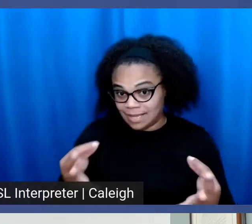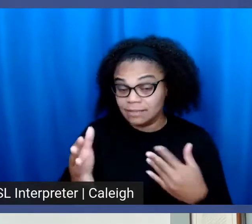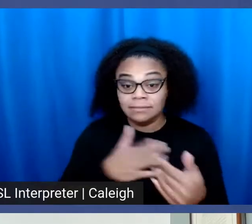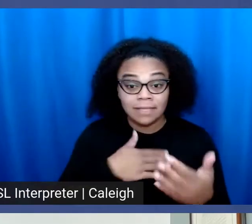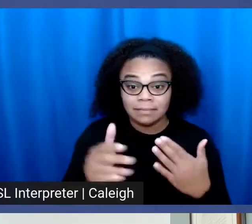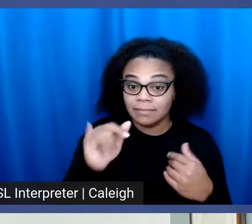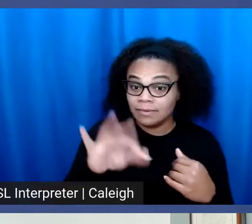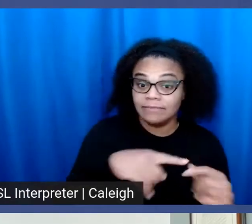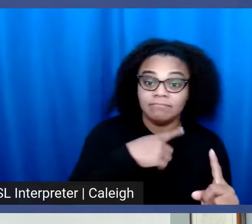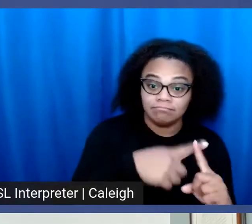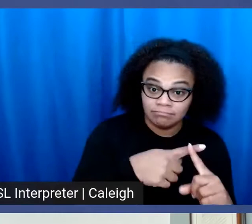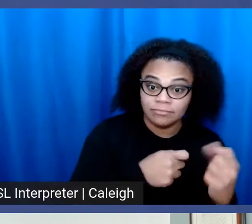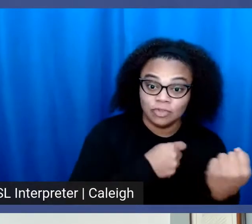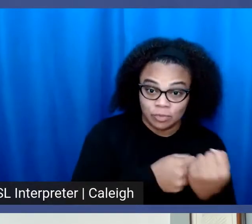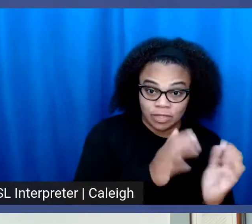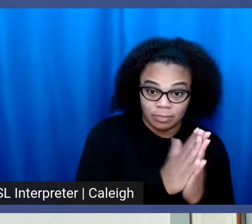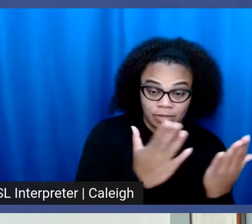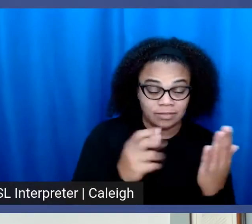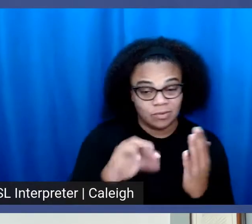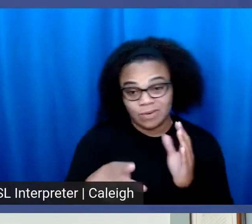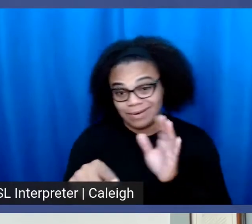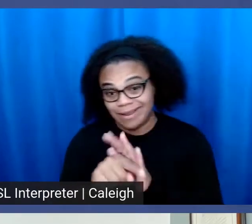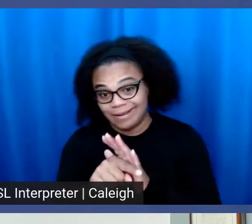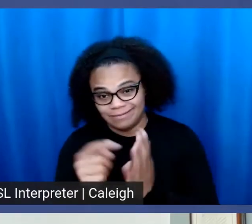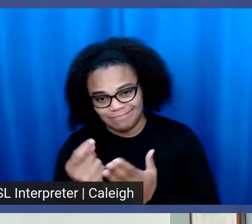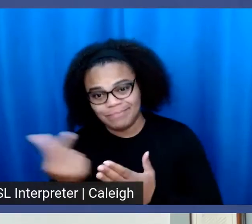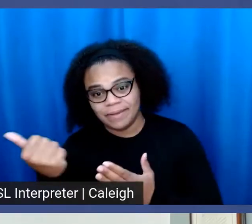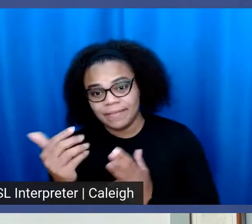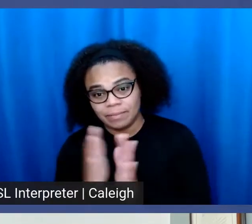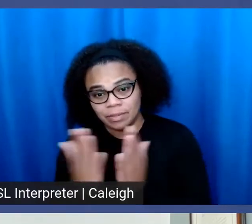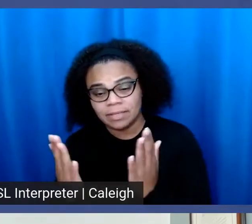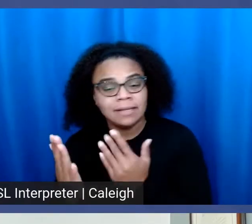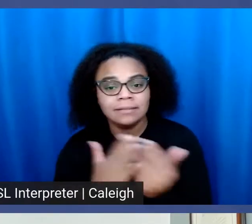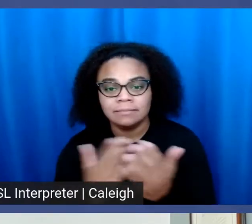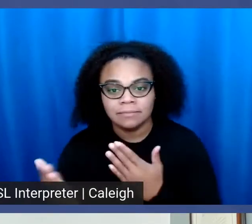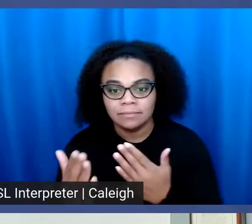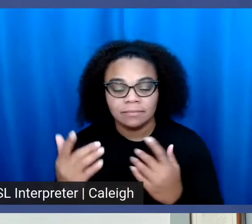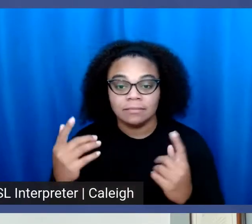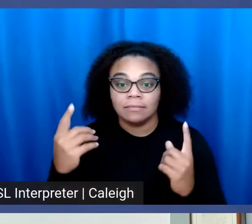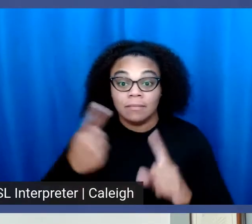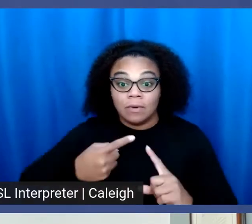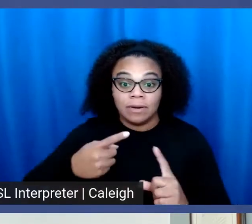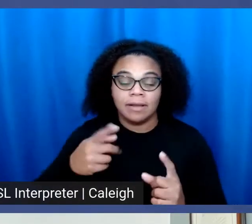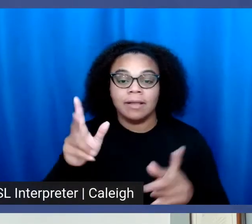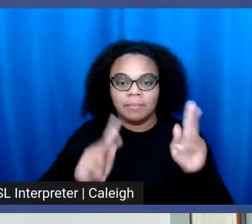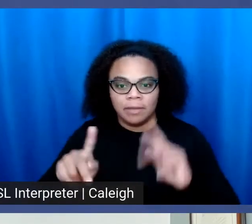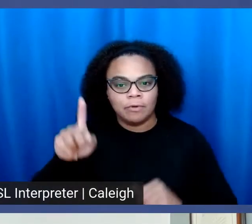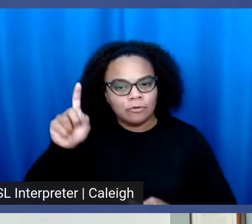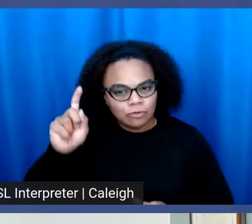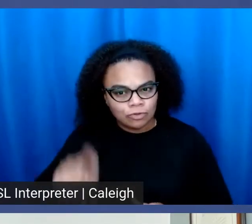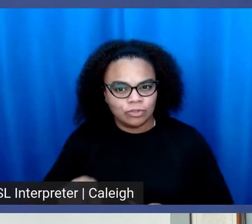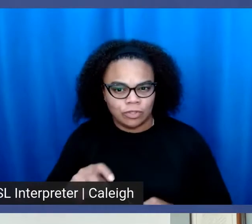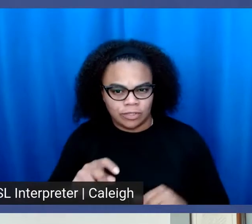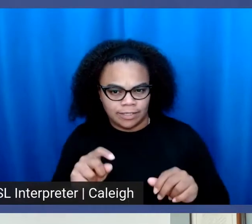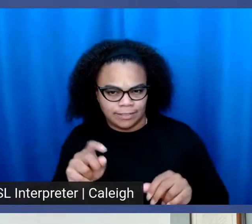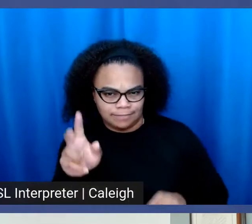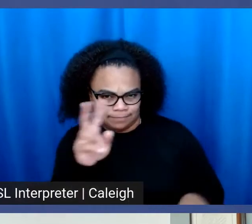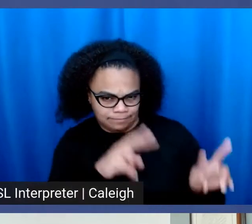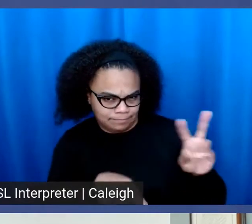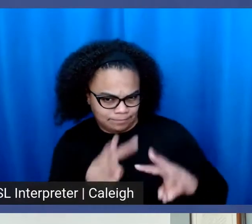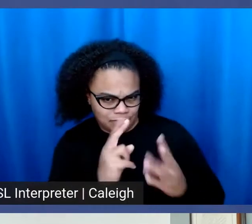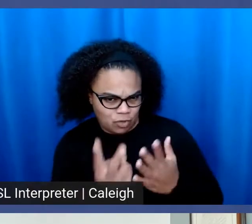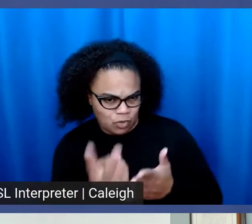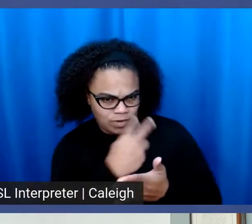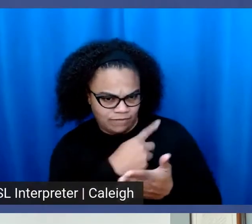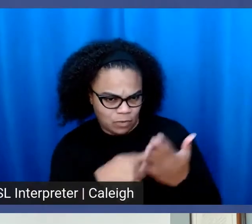for the books or negative, people should really do a very close kind of post-mortem debrief of what happened.